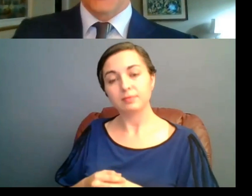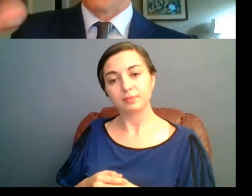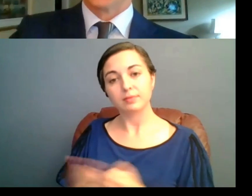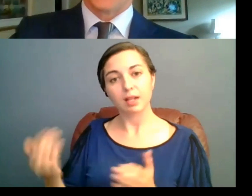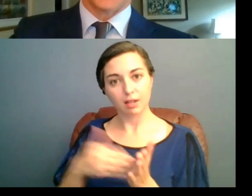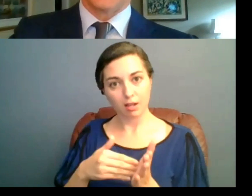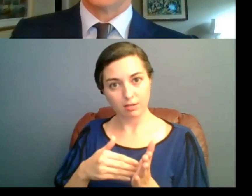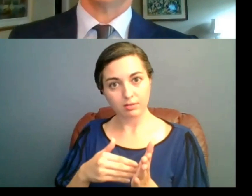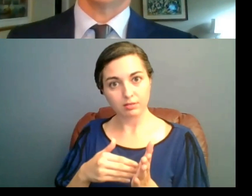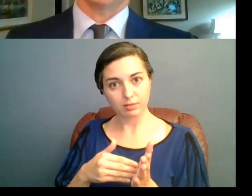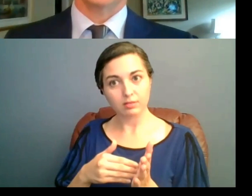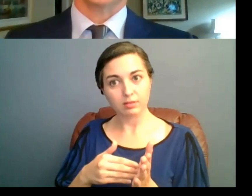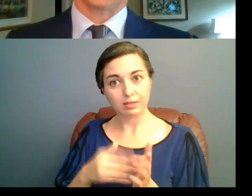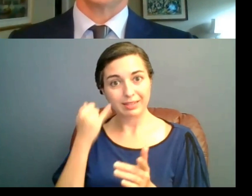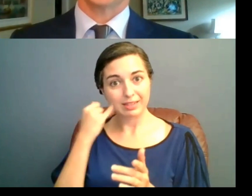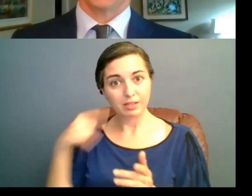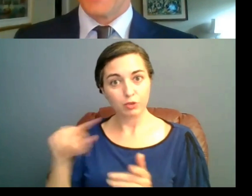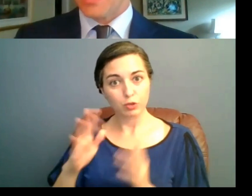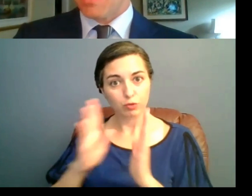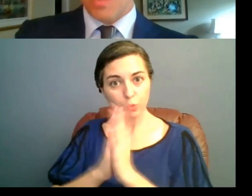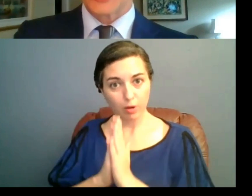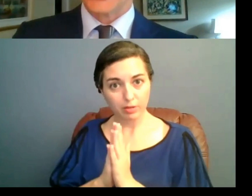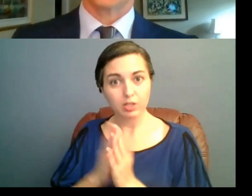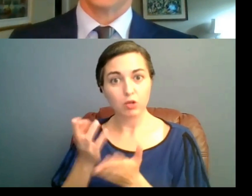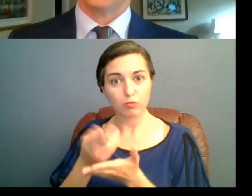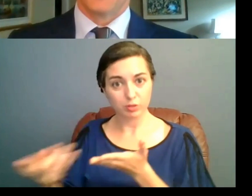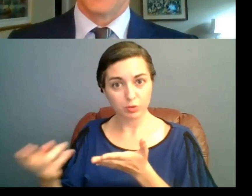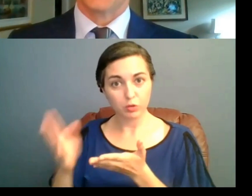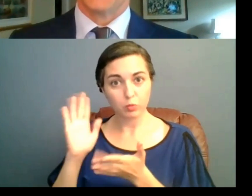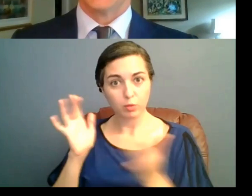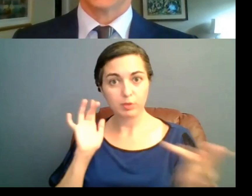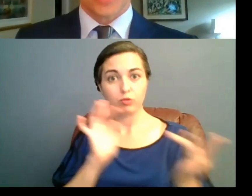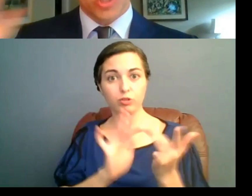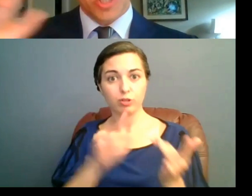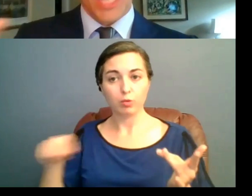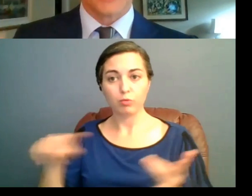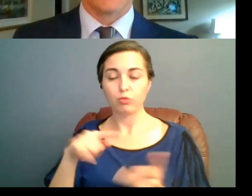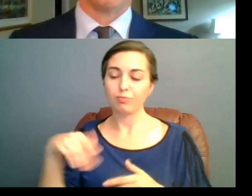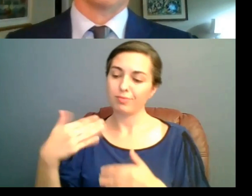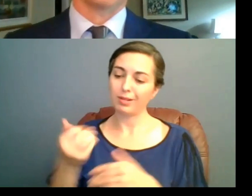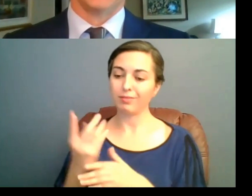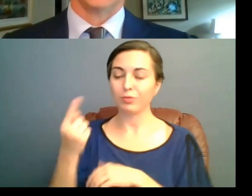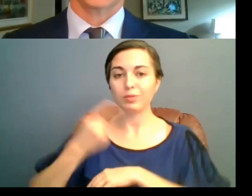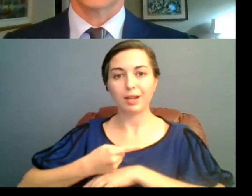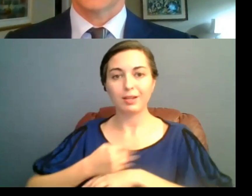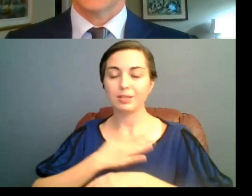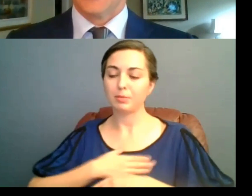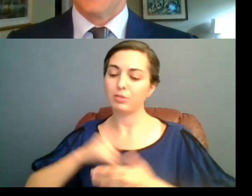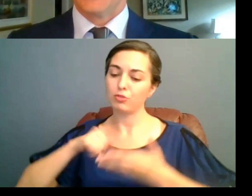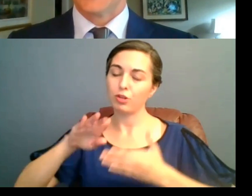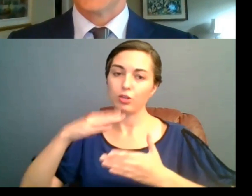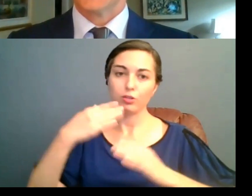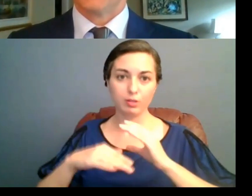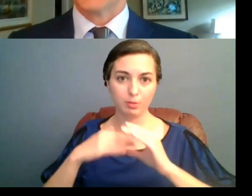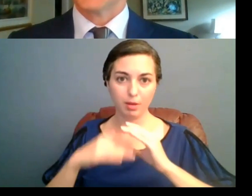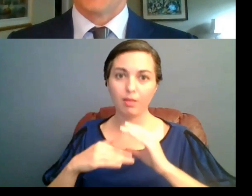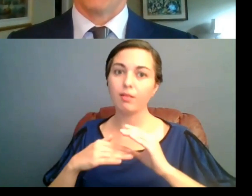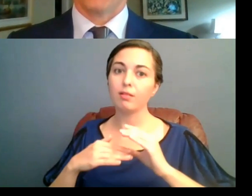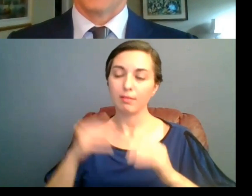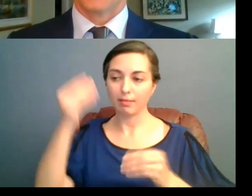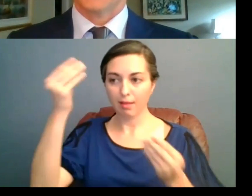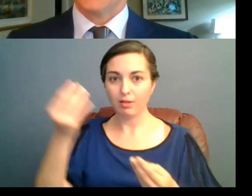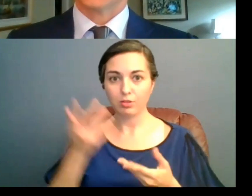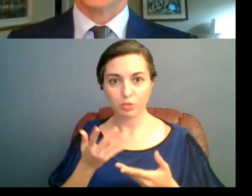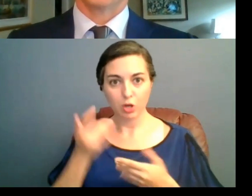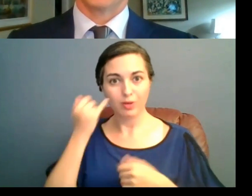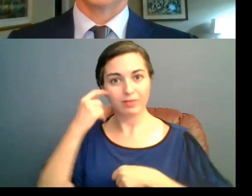and those of you who requested the resources, will be reaching out to you in the next few days. So just check your email from us and then let us know if the time